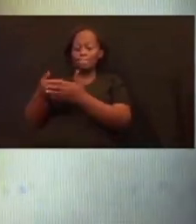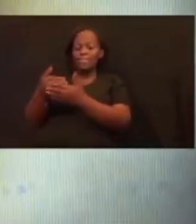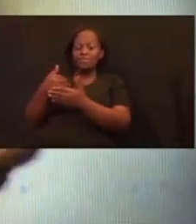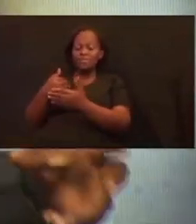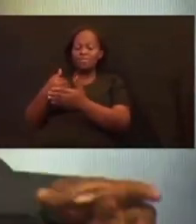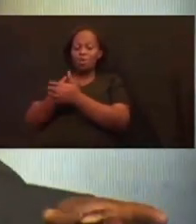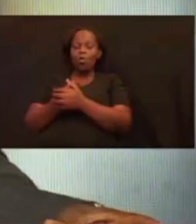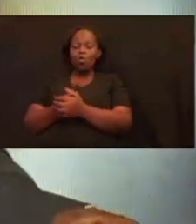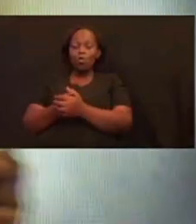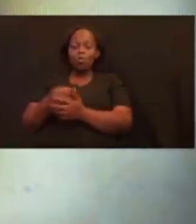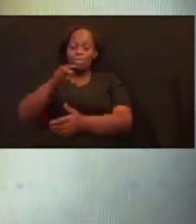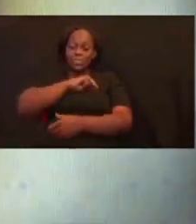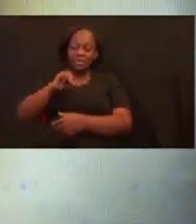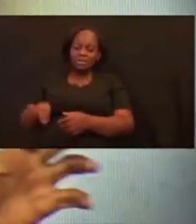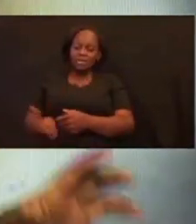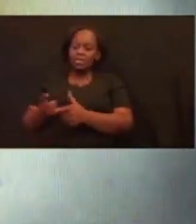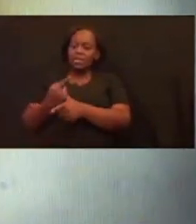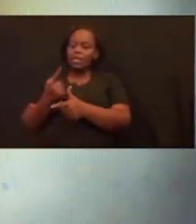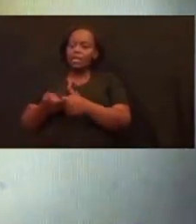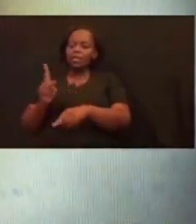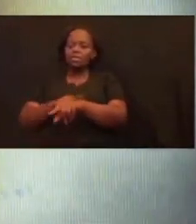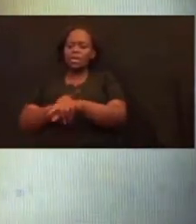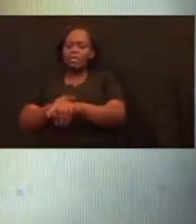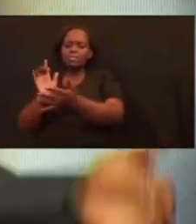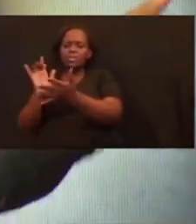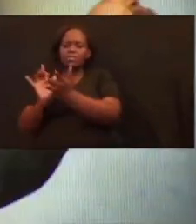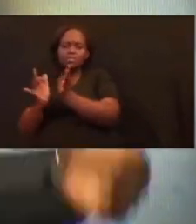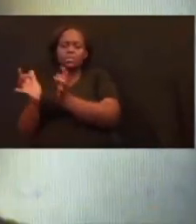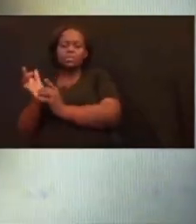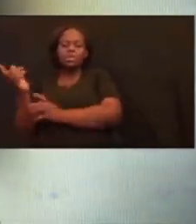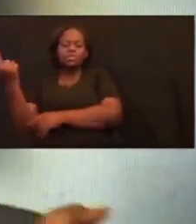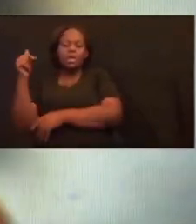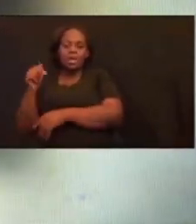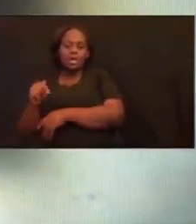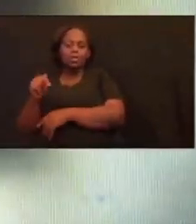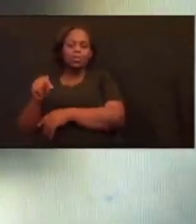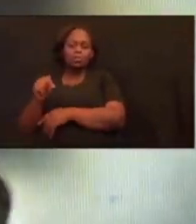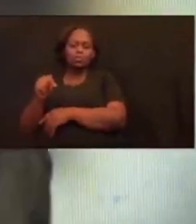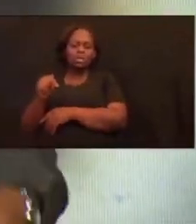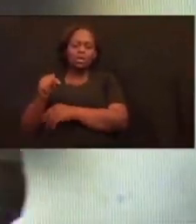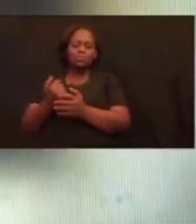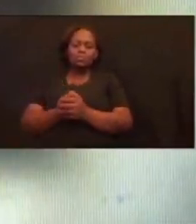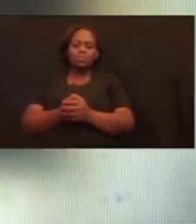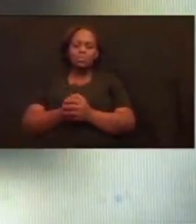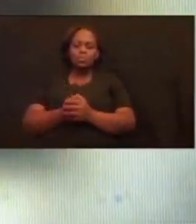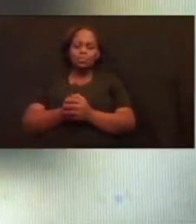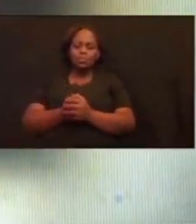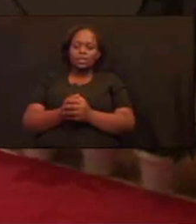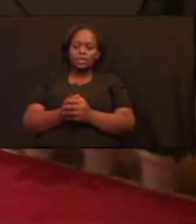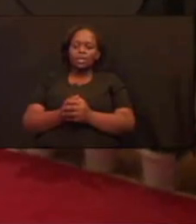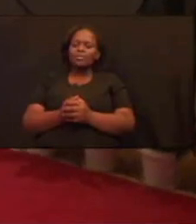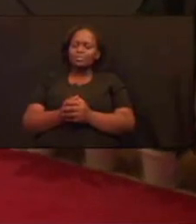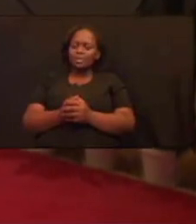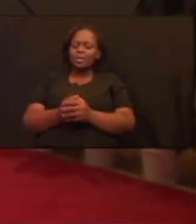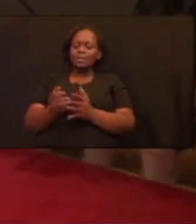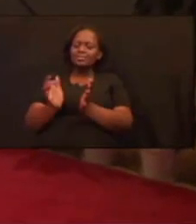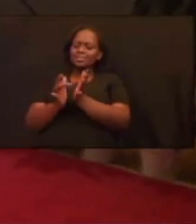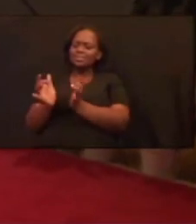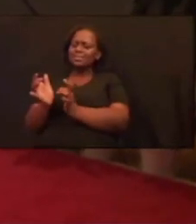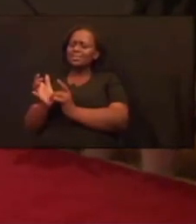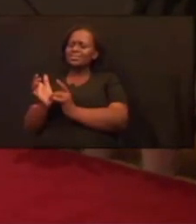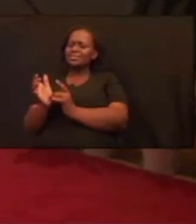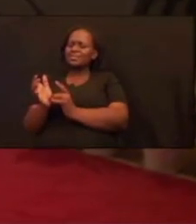he began to teach, and all the signs of his messiahship was shown in his ministry. It was clear, it